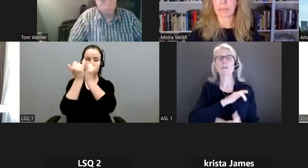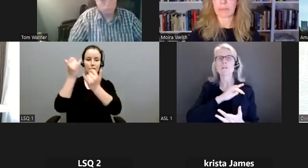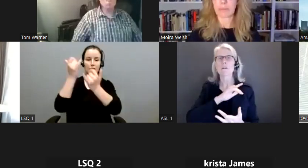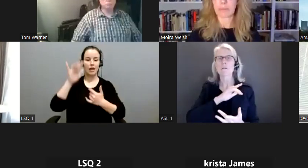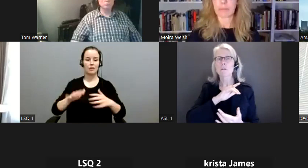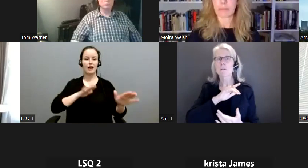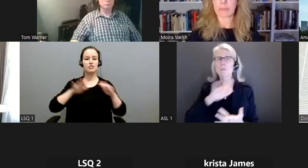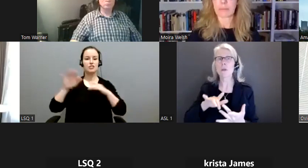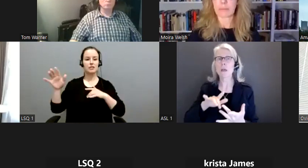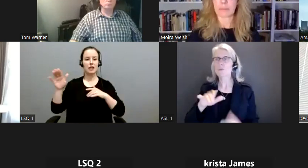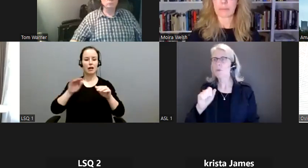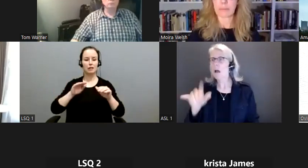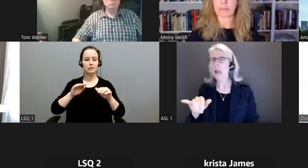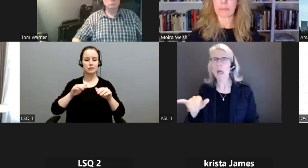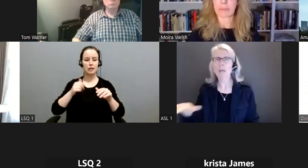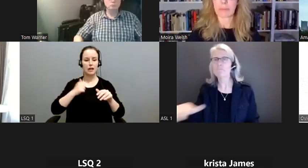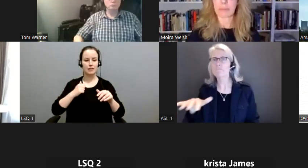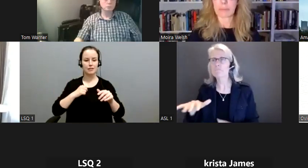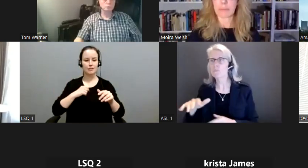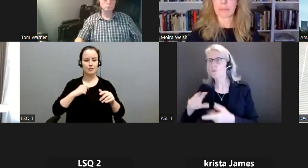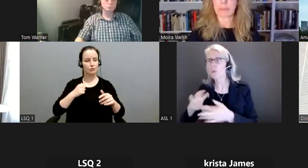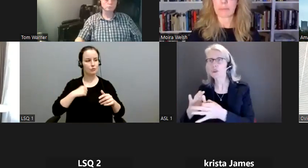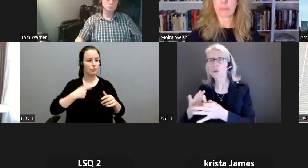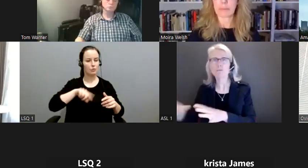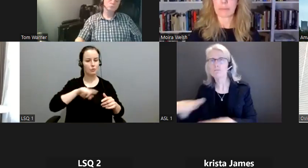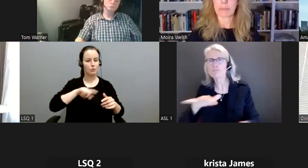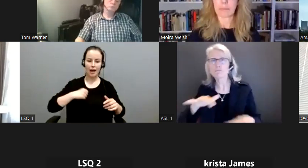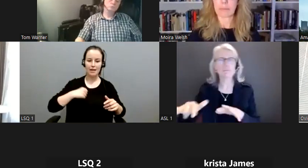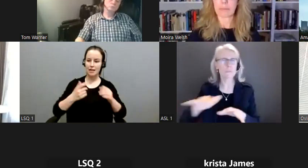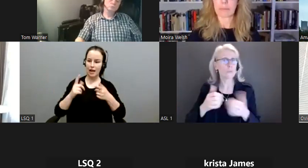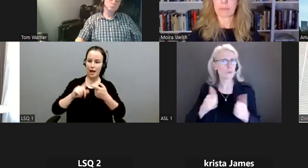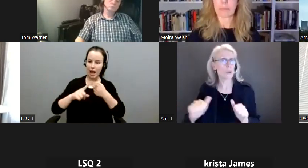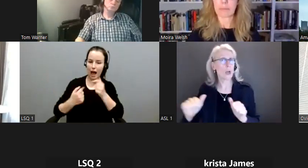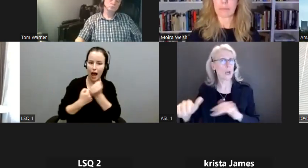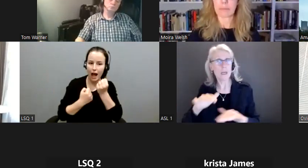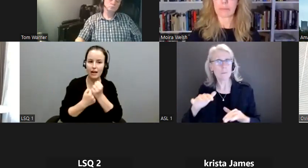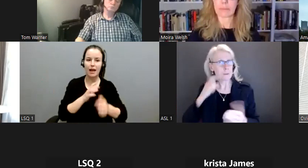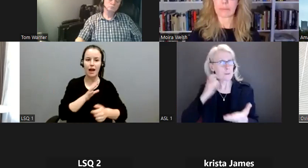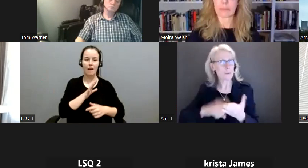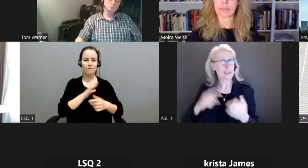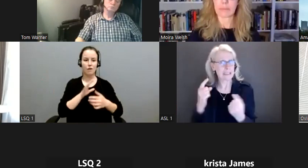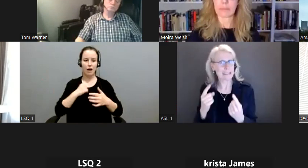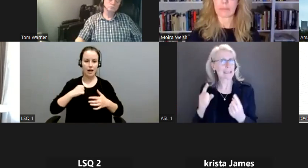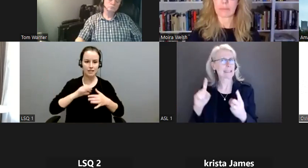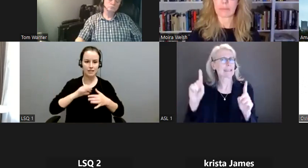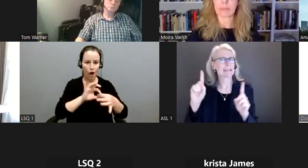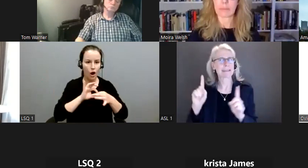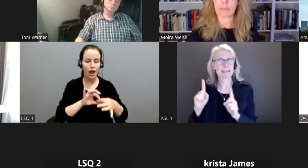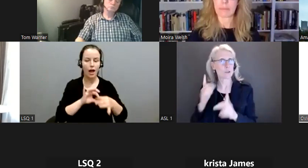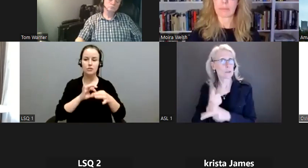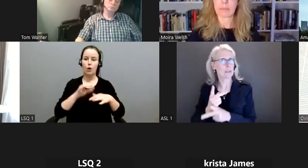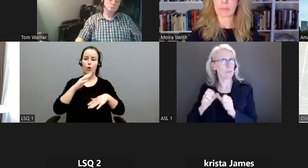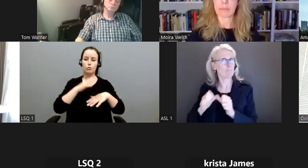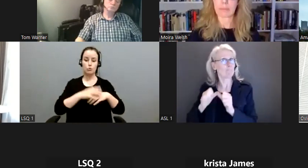us. We ask for allies, we try to build relationships. And we seldom succeed in getting any continuity